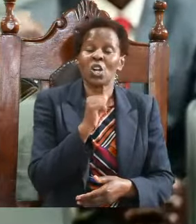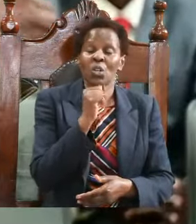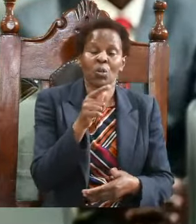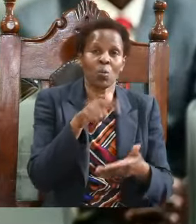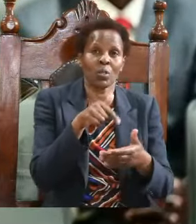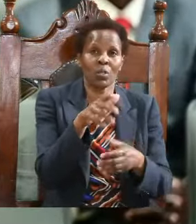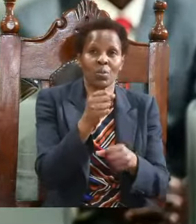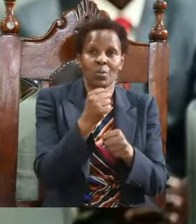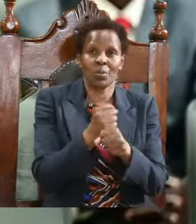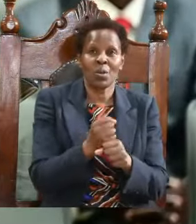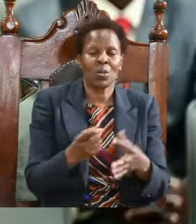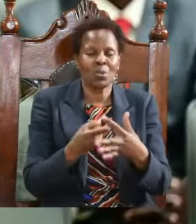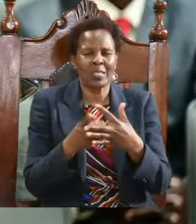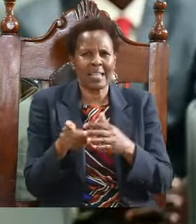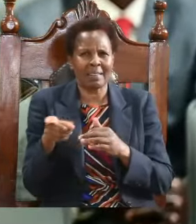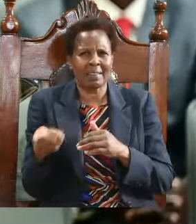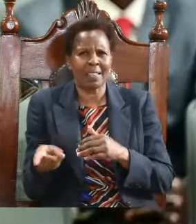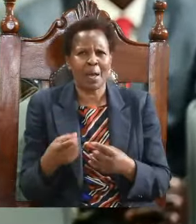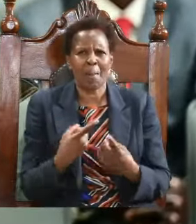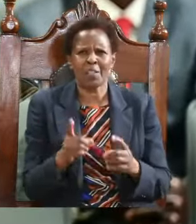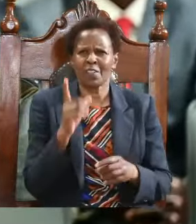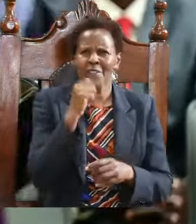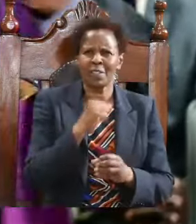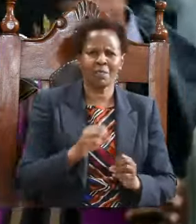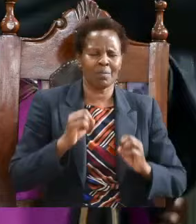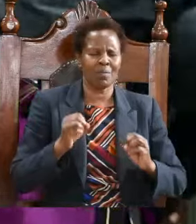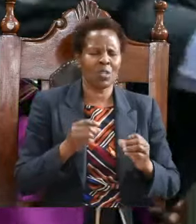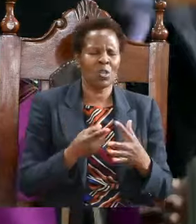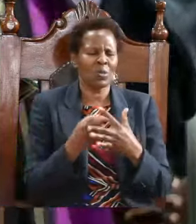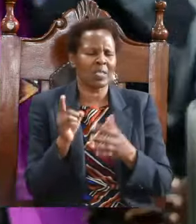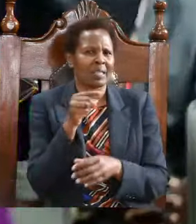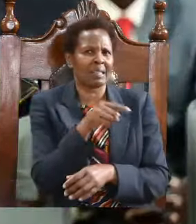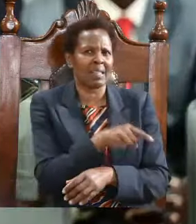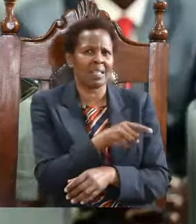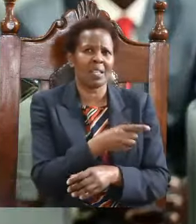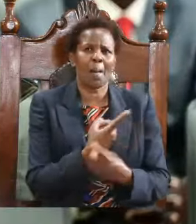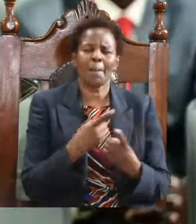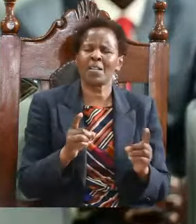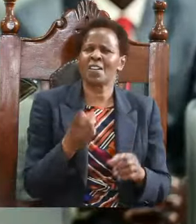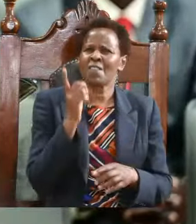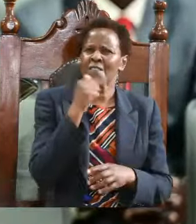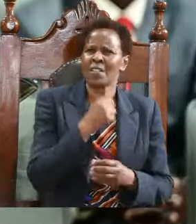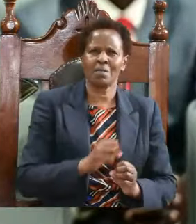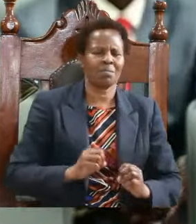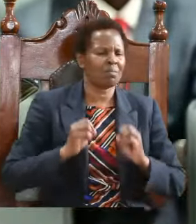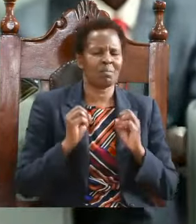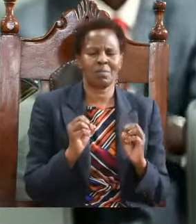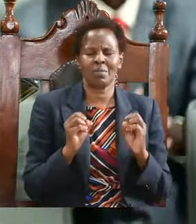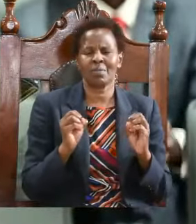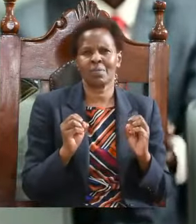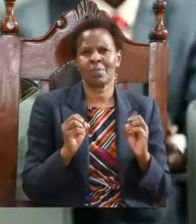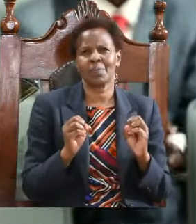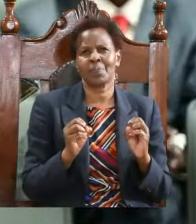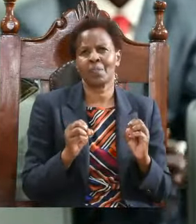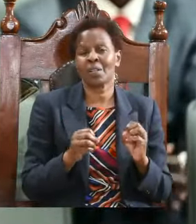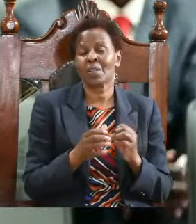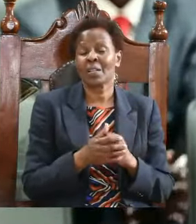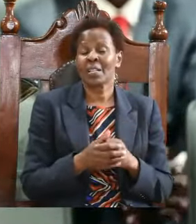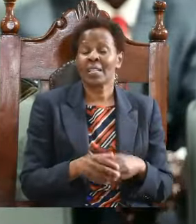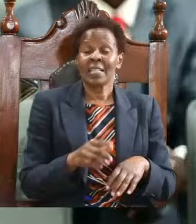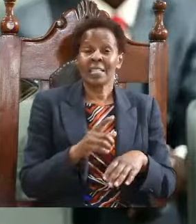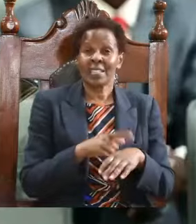one, it was not done. You have launched this one, it was not done. So even when